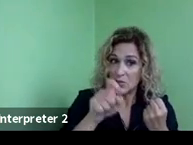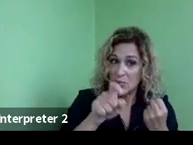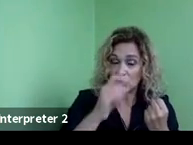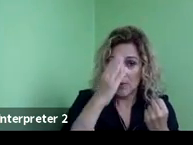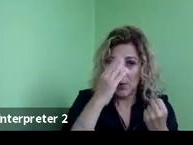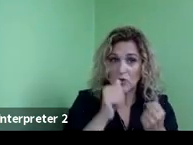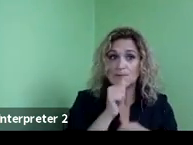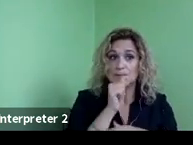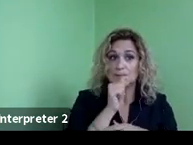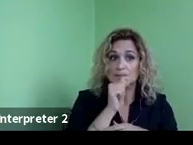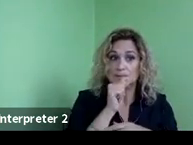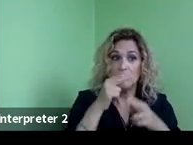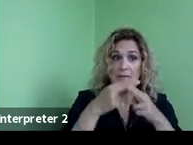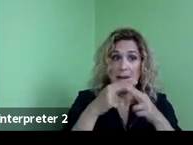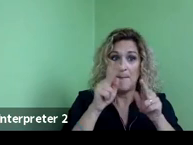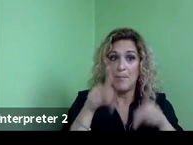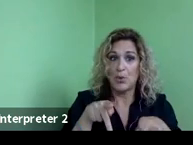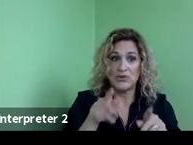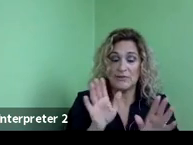identifying information is not something that's